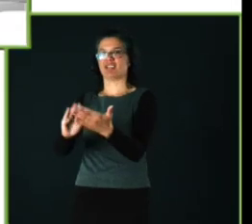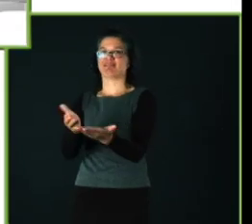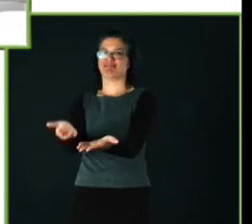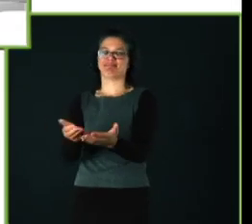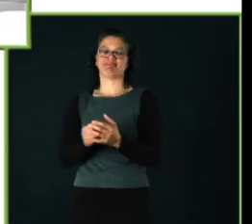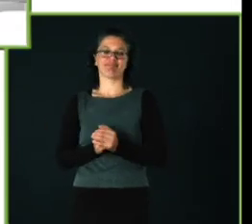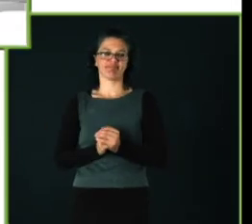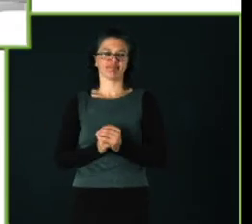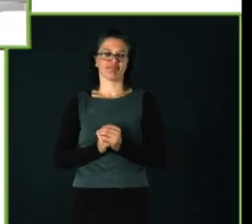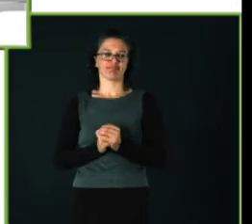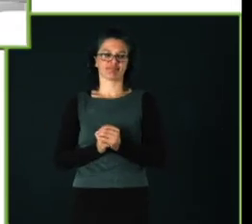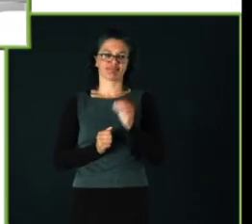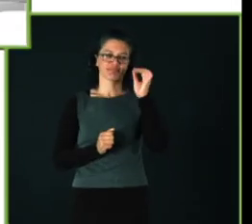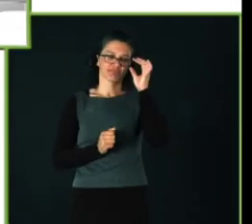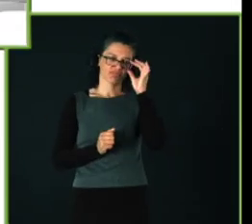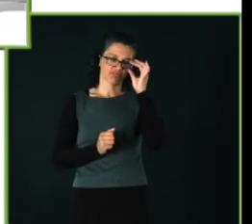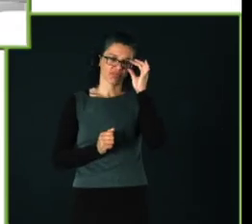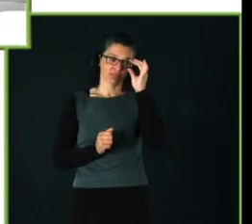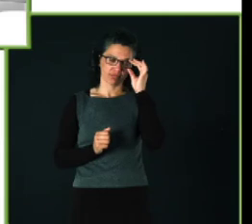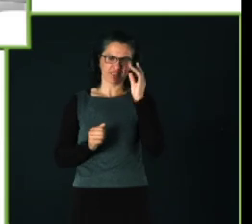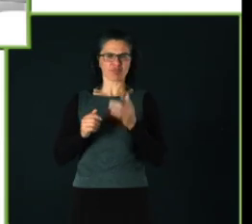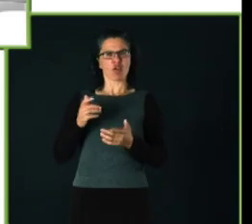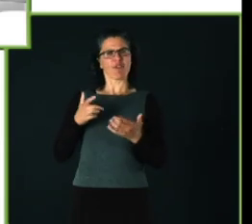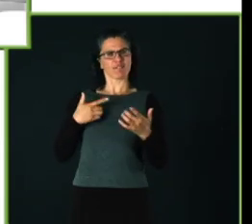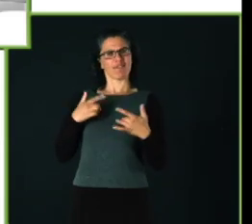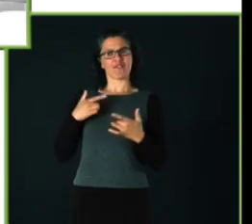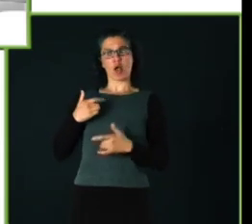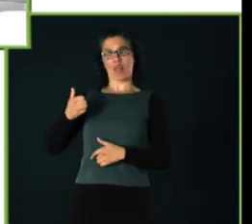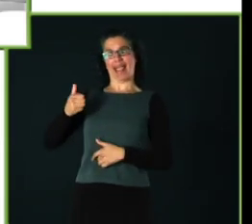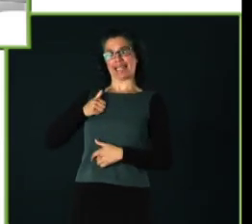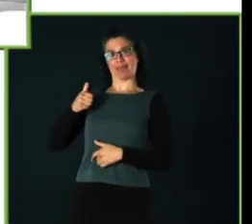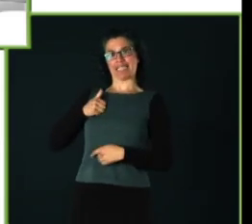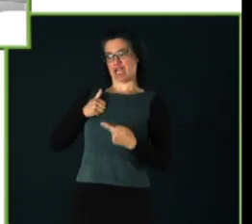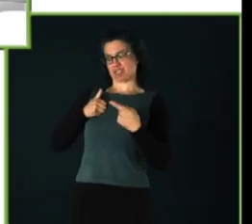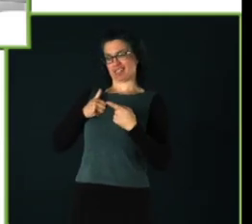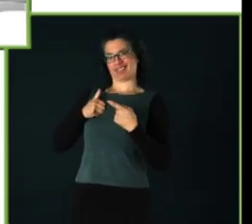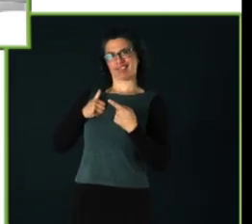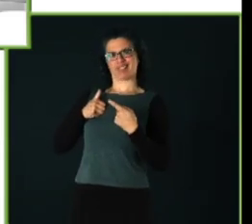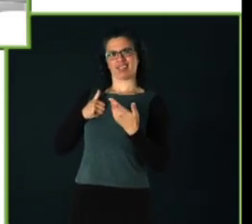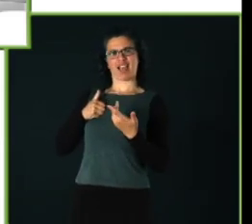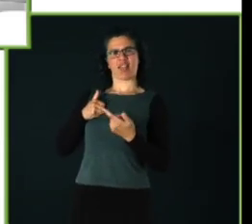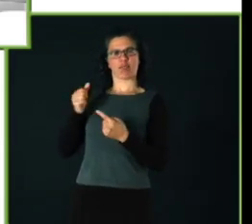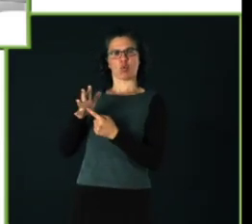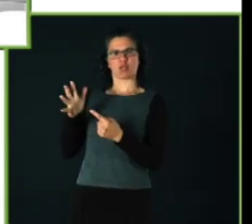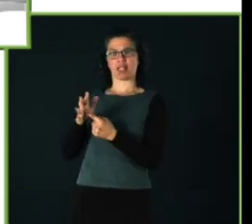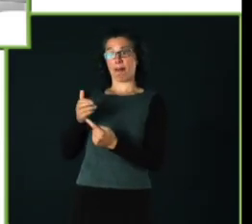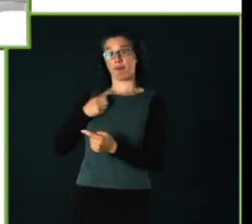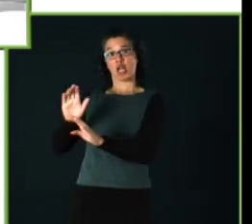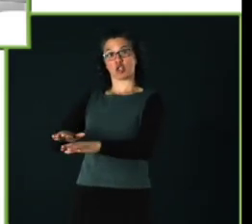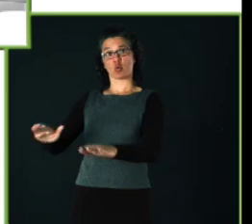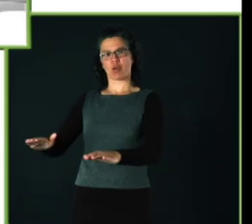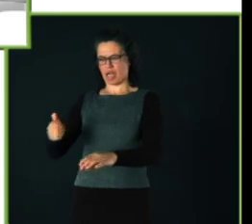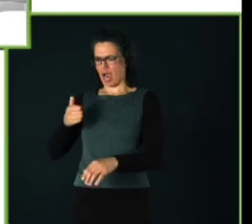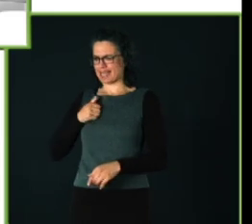And then we need to change our, it's all about expectations. I expect my children to strive to be the best they can, and it applies